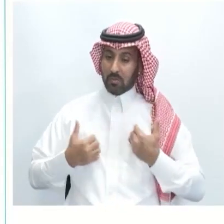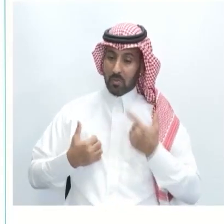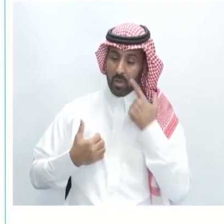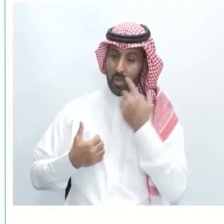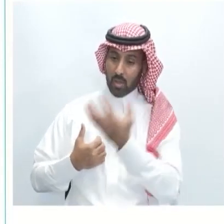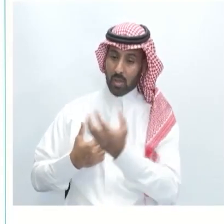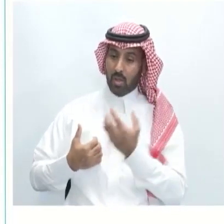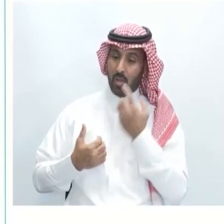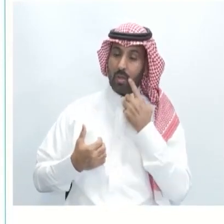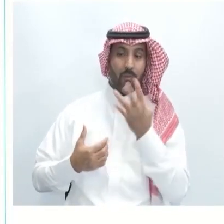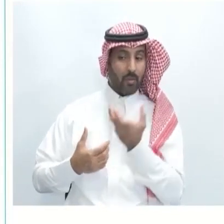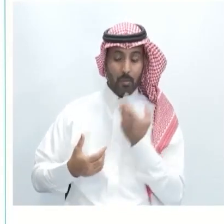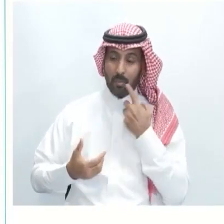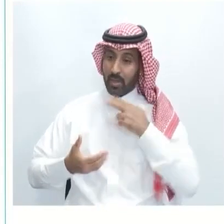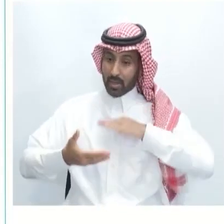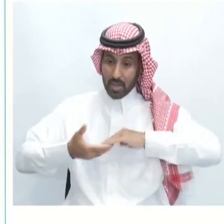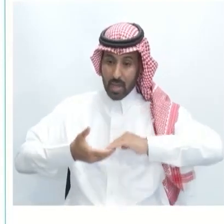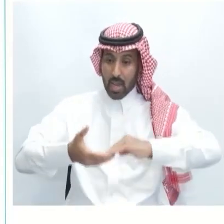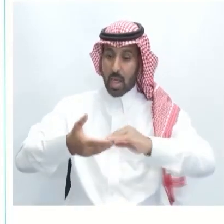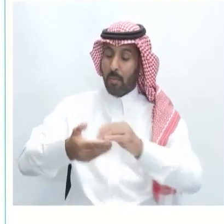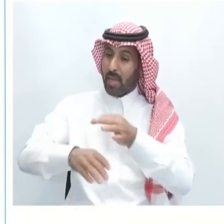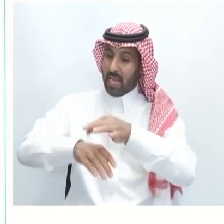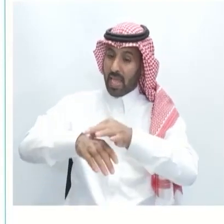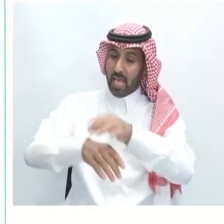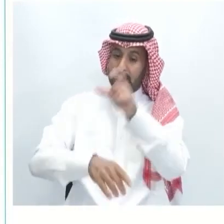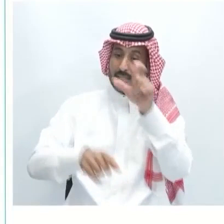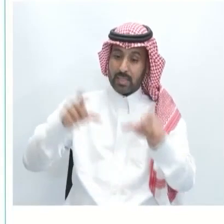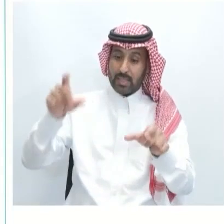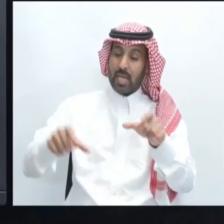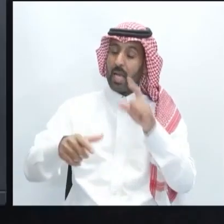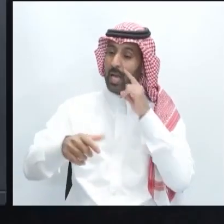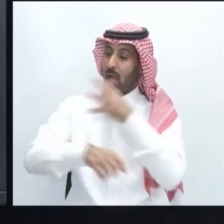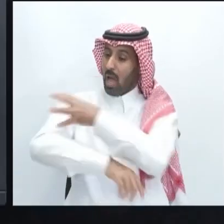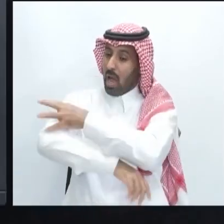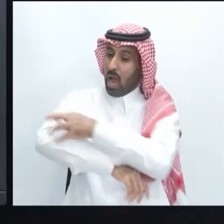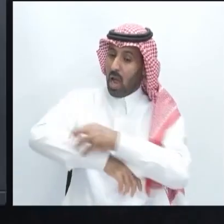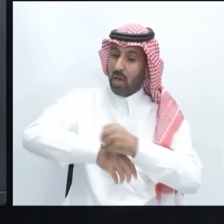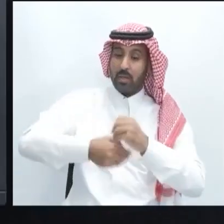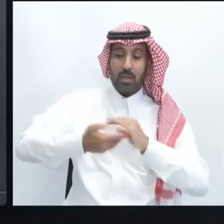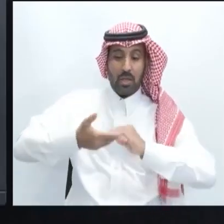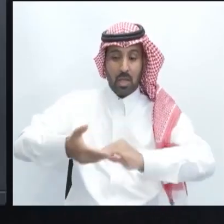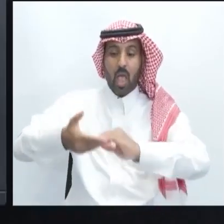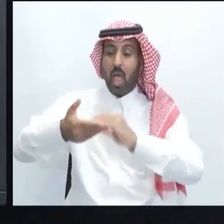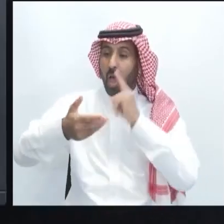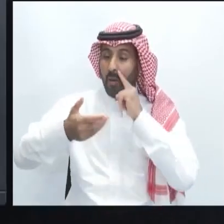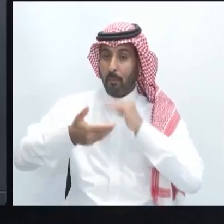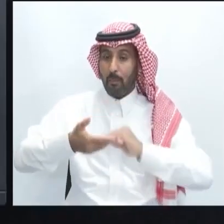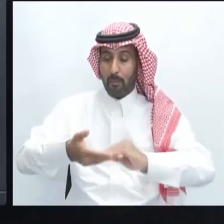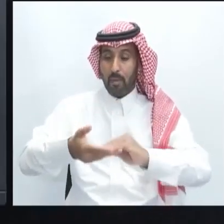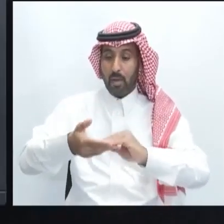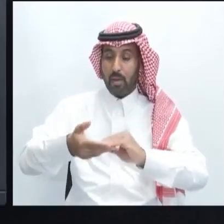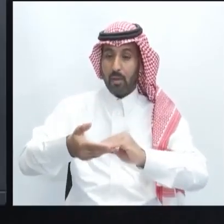get from helping others. Because social workers, they help poor people, they help many people, of course, in